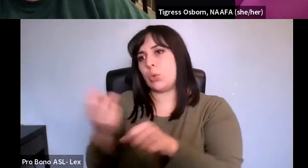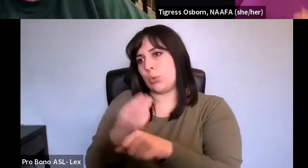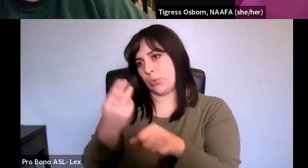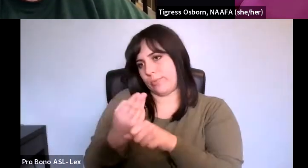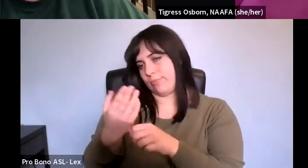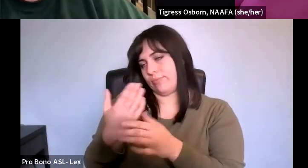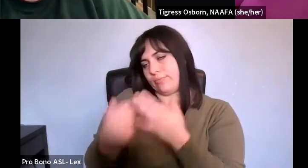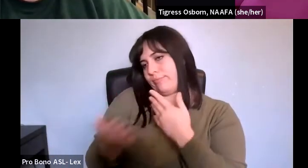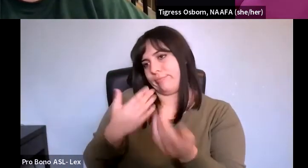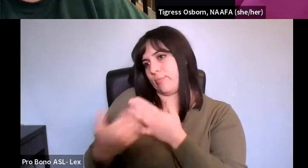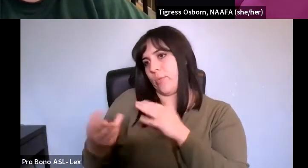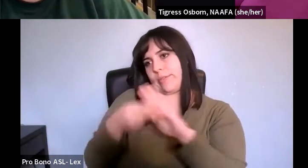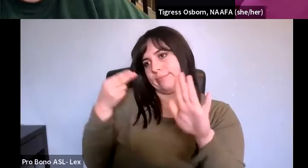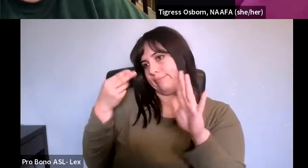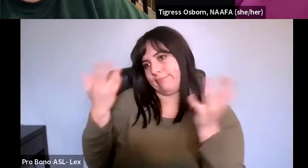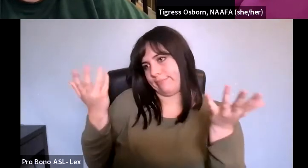for